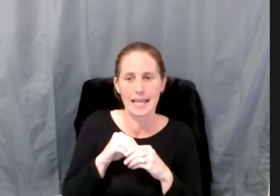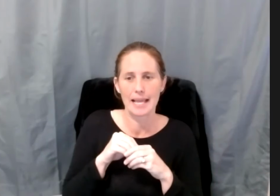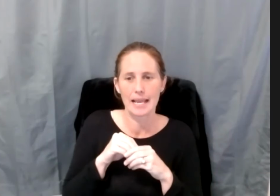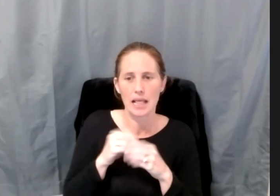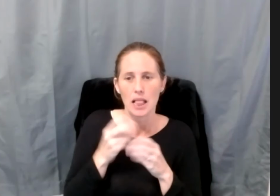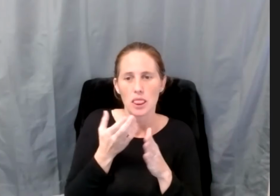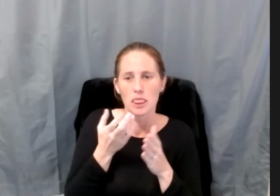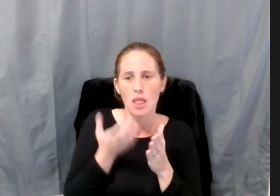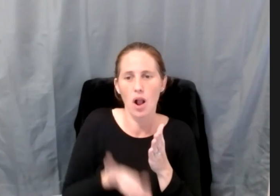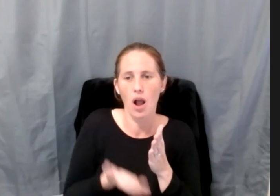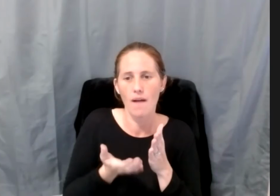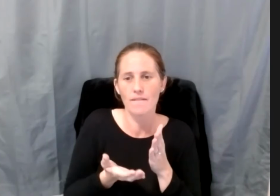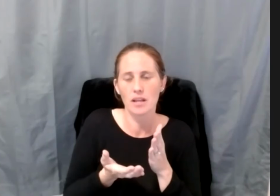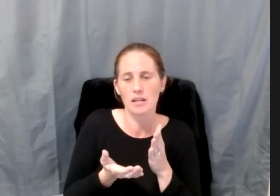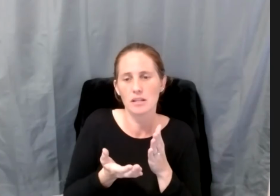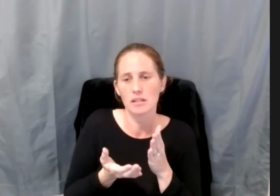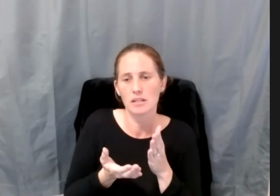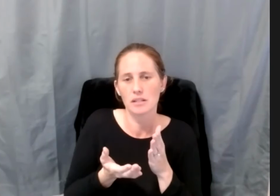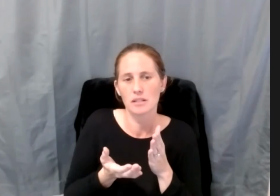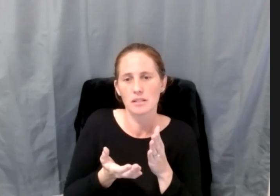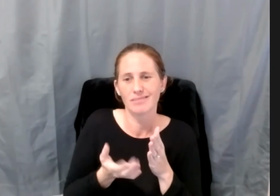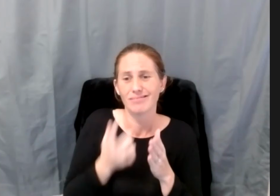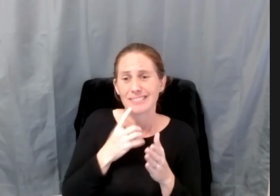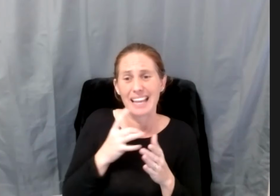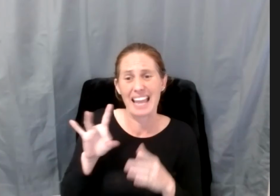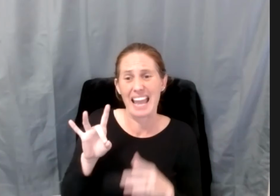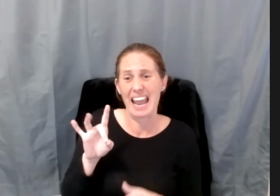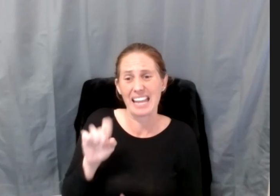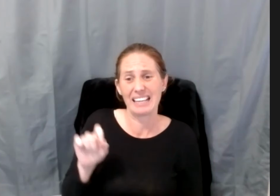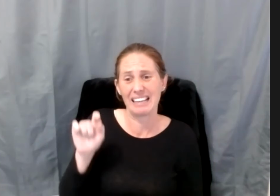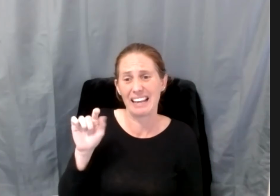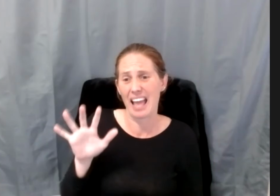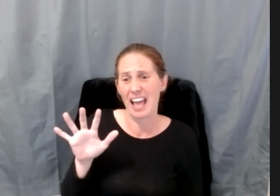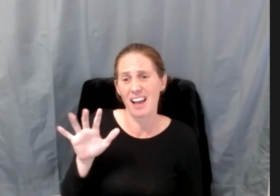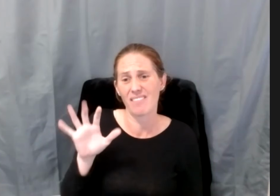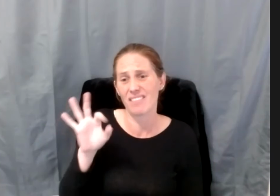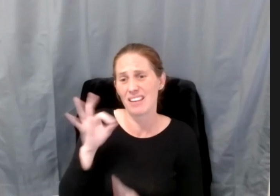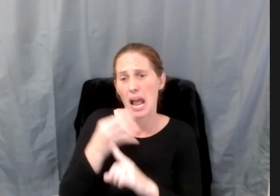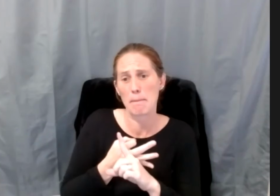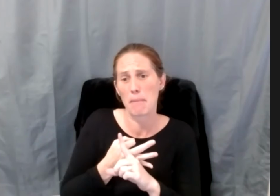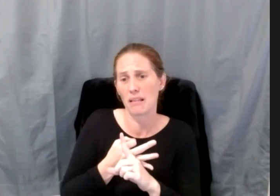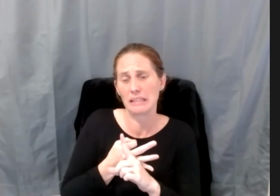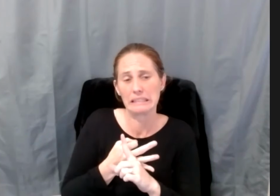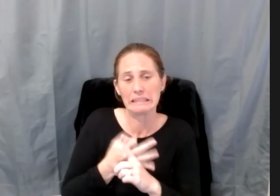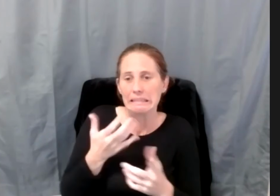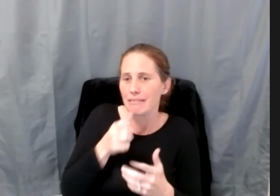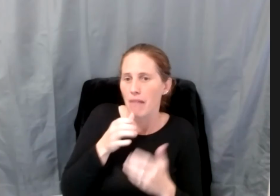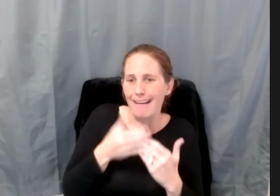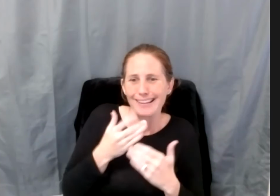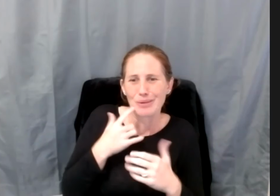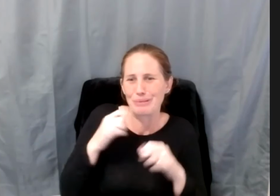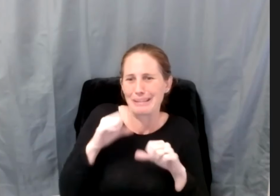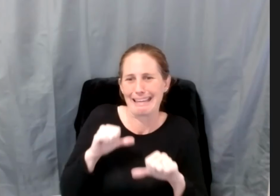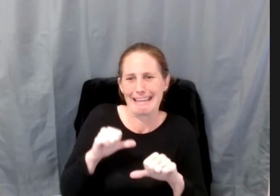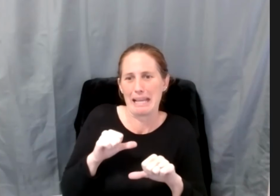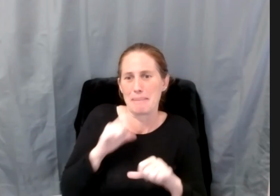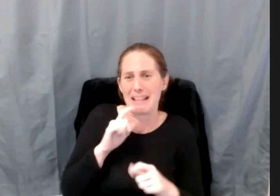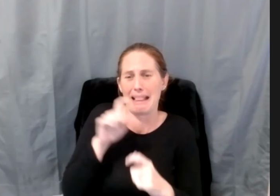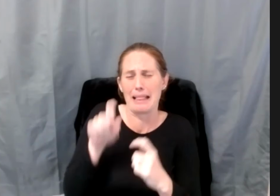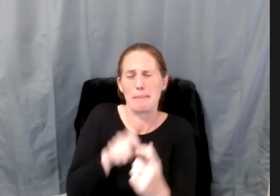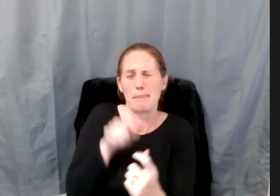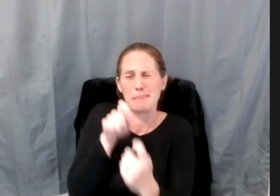literally just at the eight, eight and a half, nine month period. It's not so easy for us. We, we're not that, we're not capable of being that accurate.